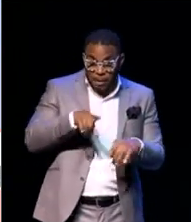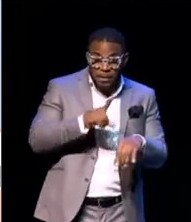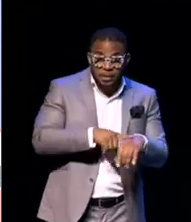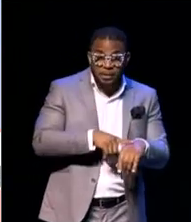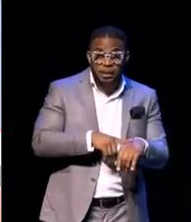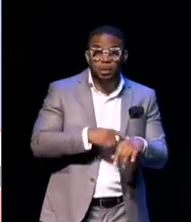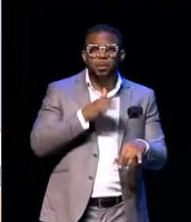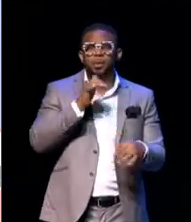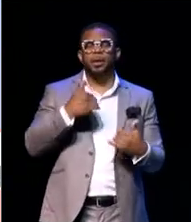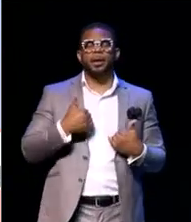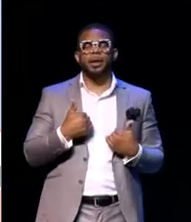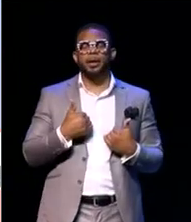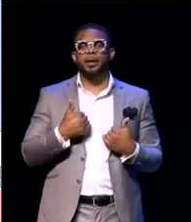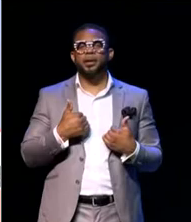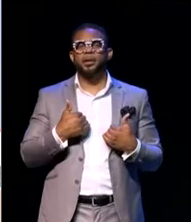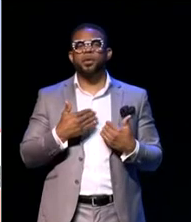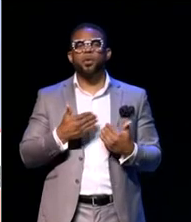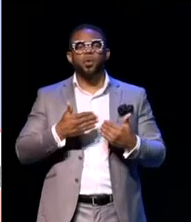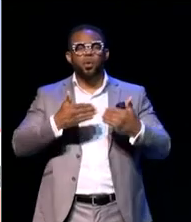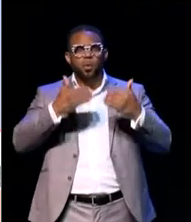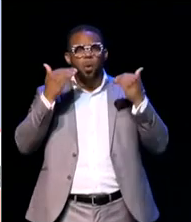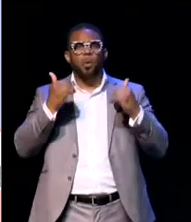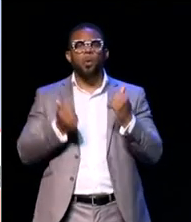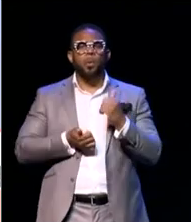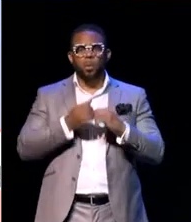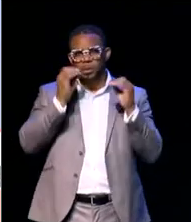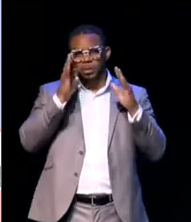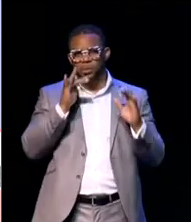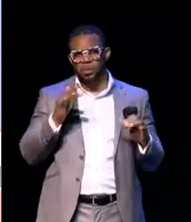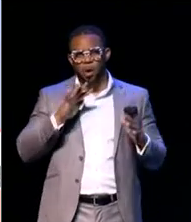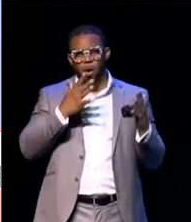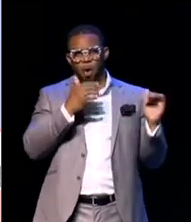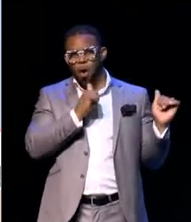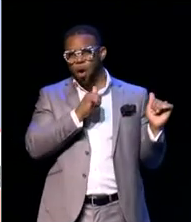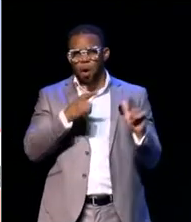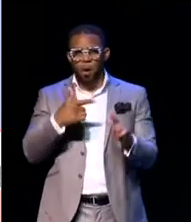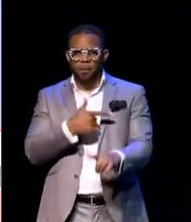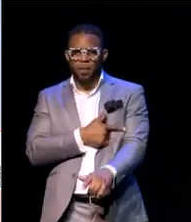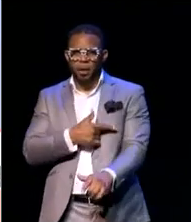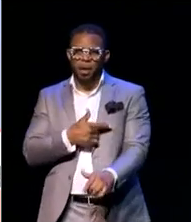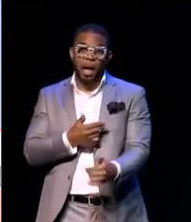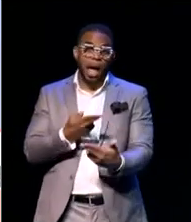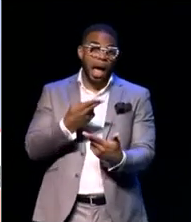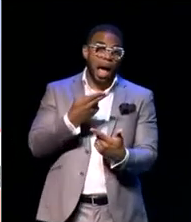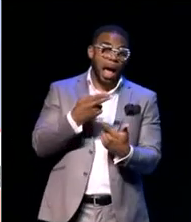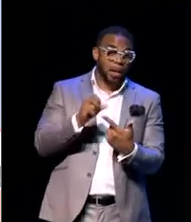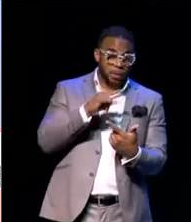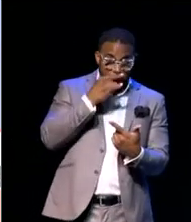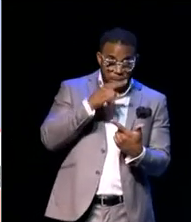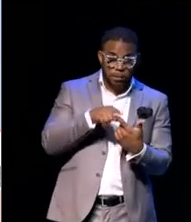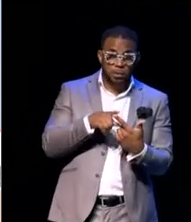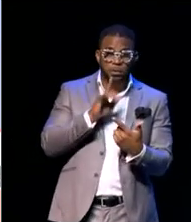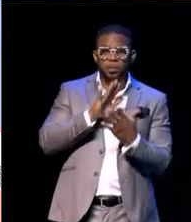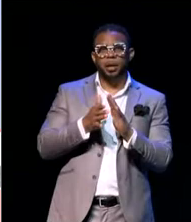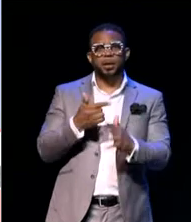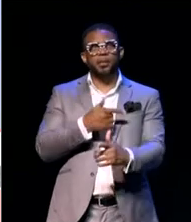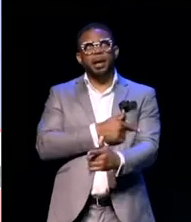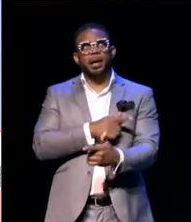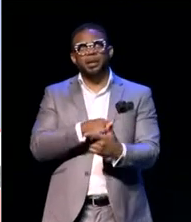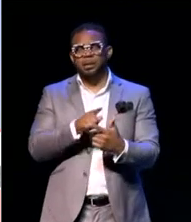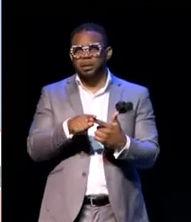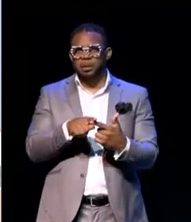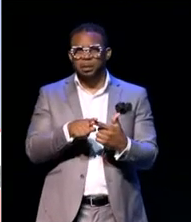time, we will have the overwhelming majority of the teachers will be vaccinated. High school kids will be